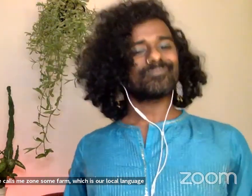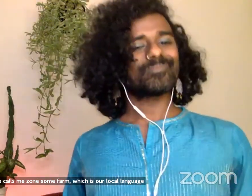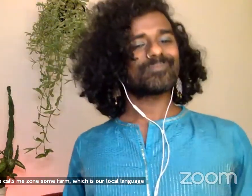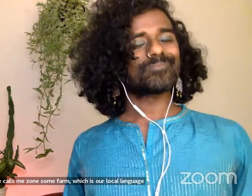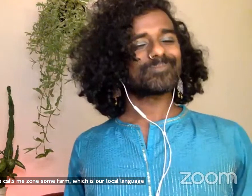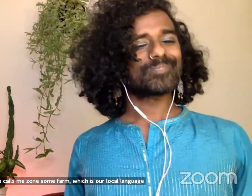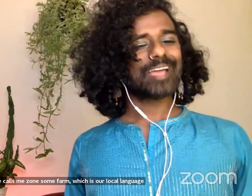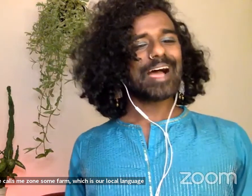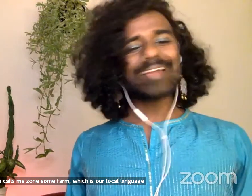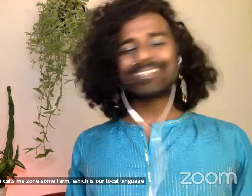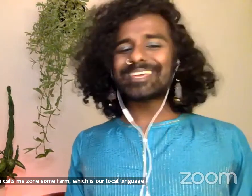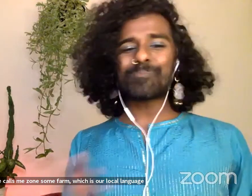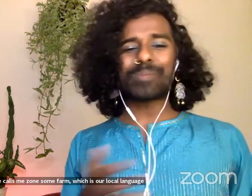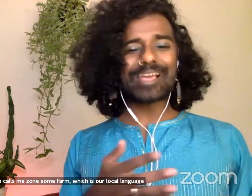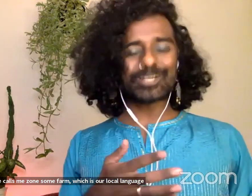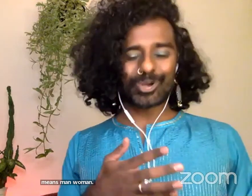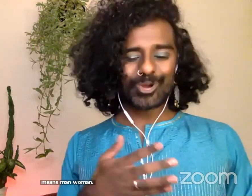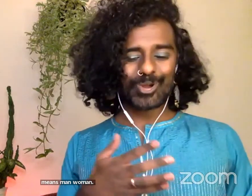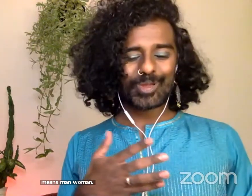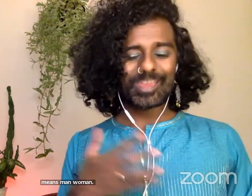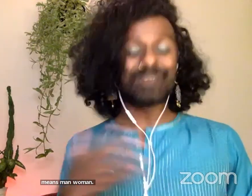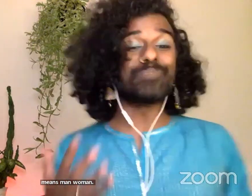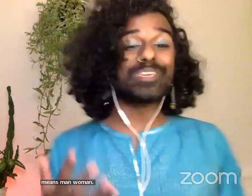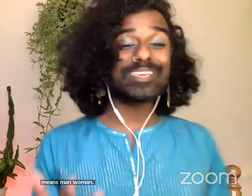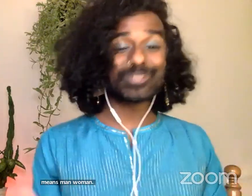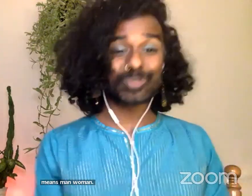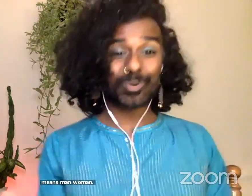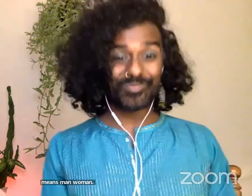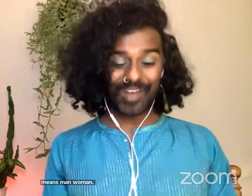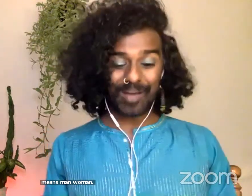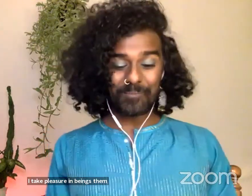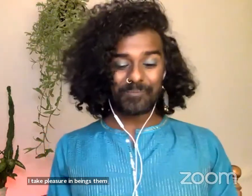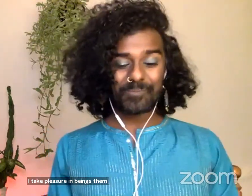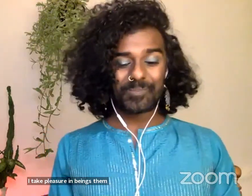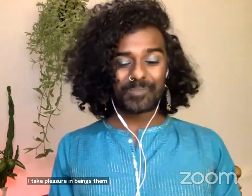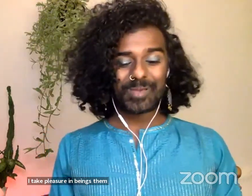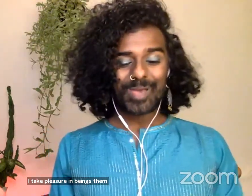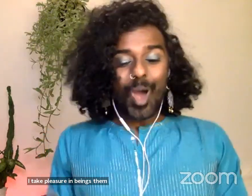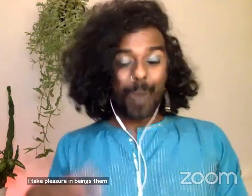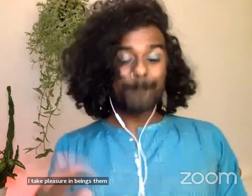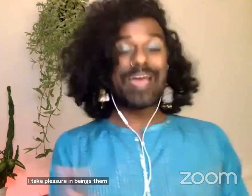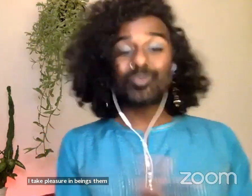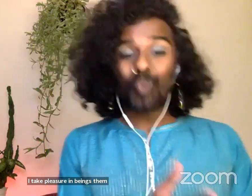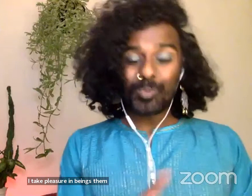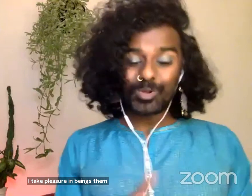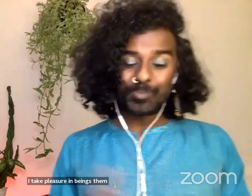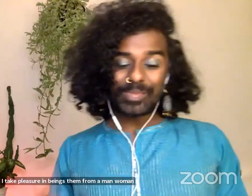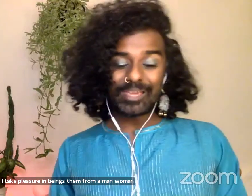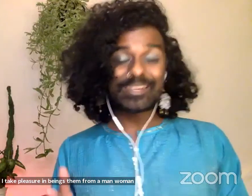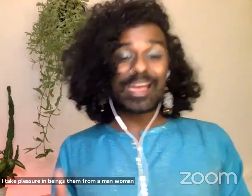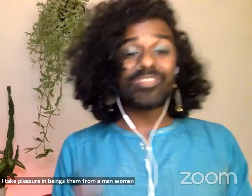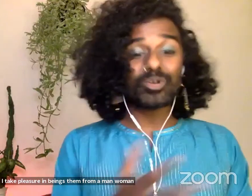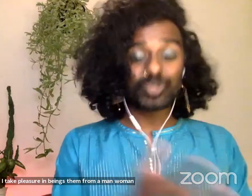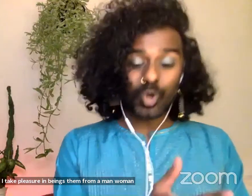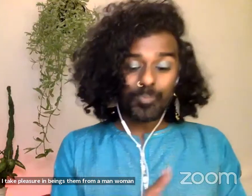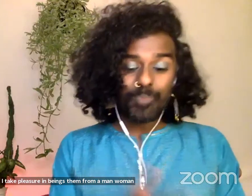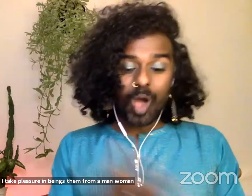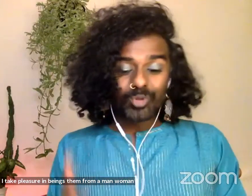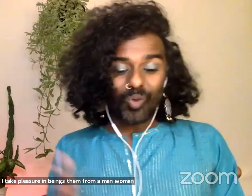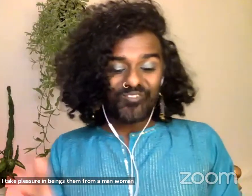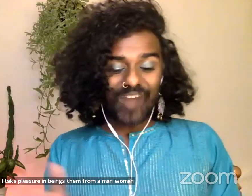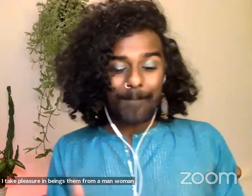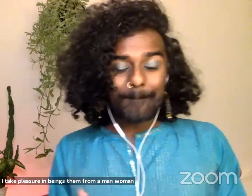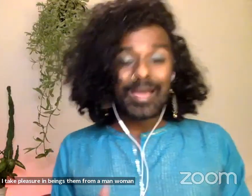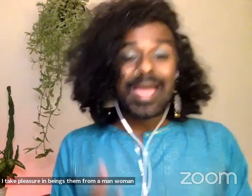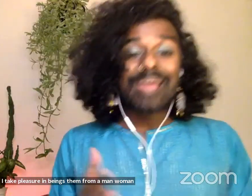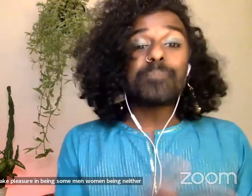I take pleasure in being Zomfam, A man, woman, being neither zum